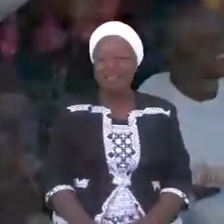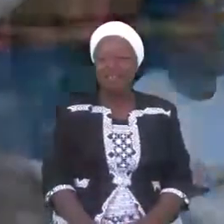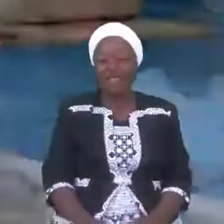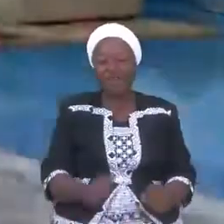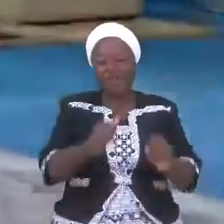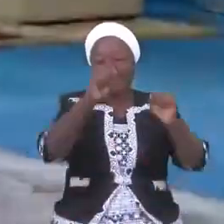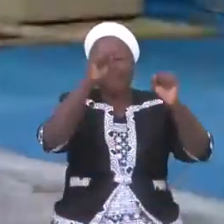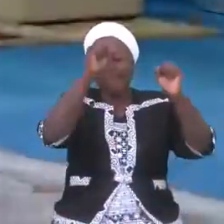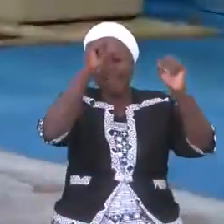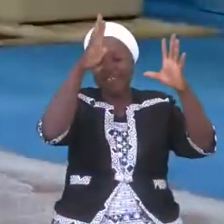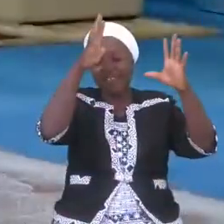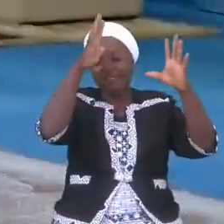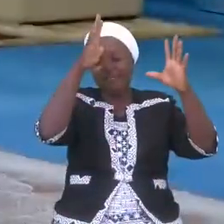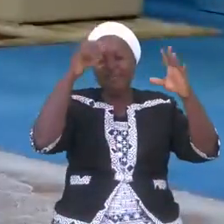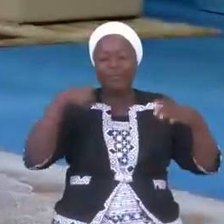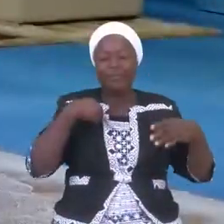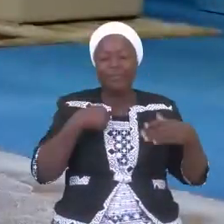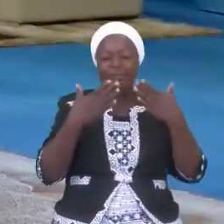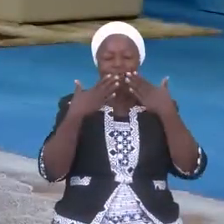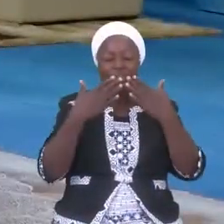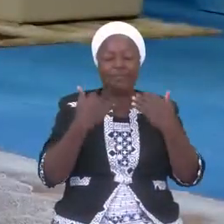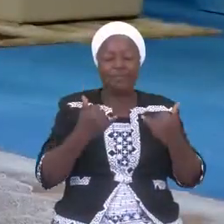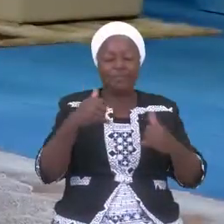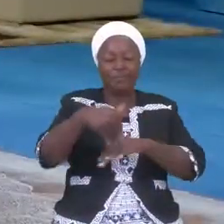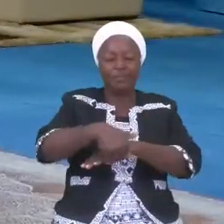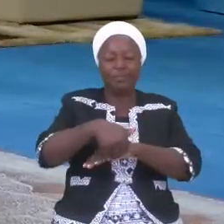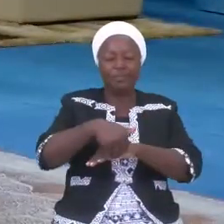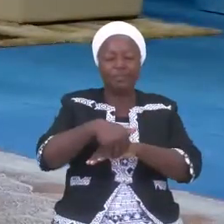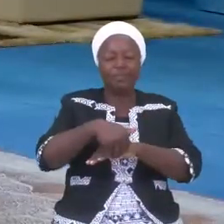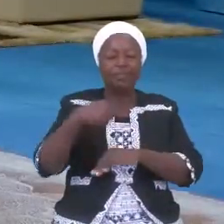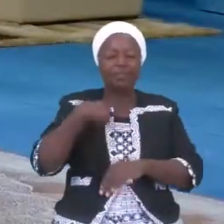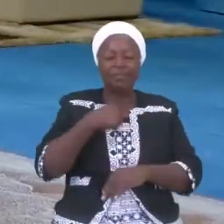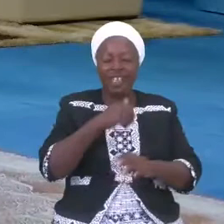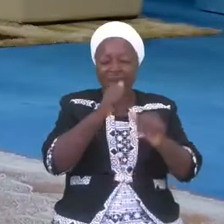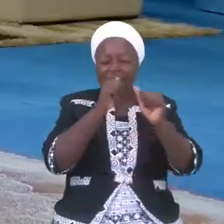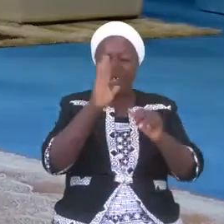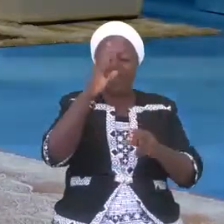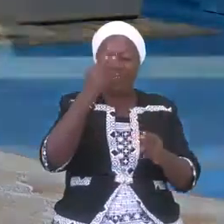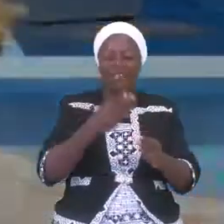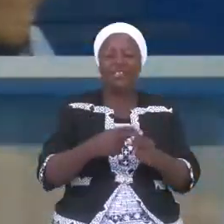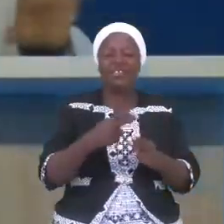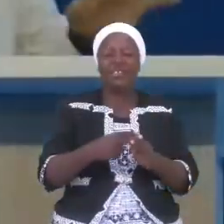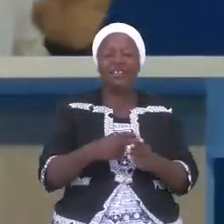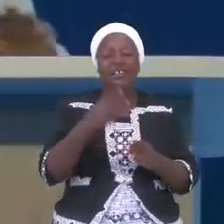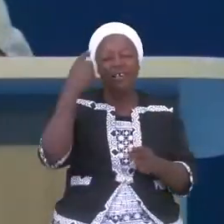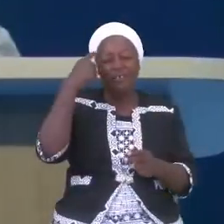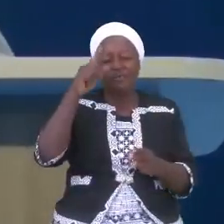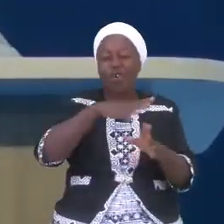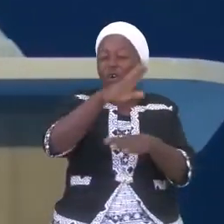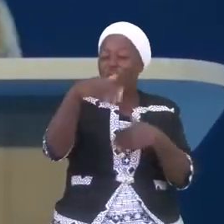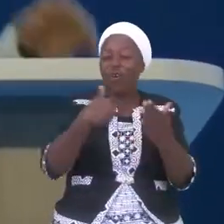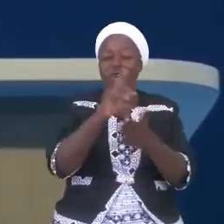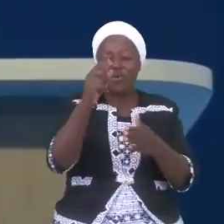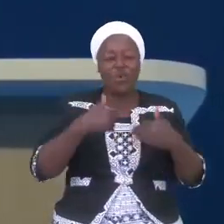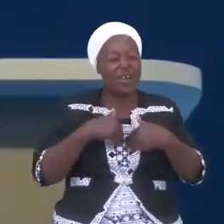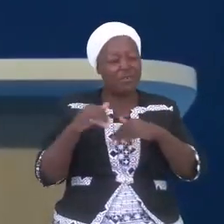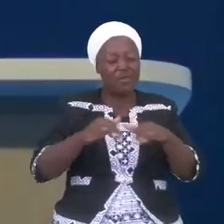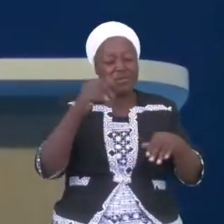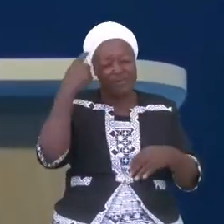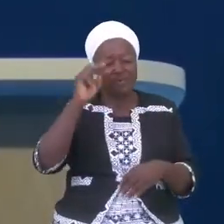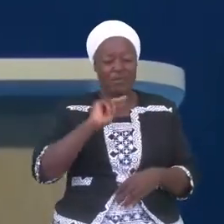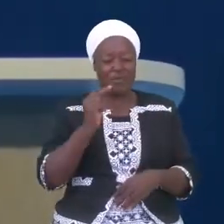Father, we thank you tonight. We bless your name for all you've done